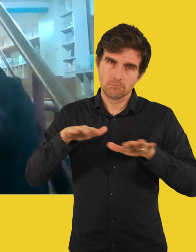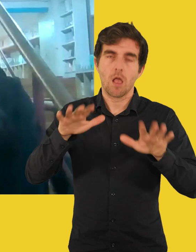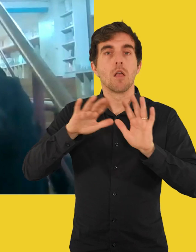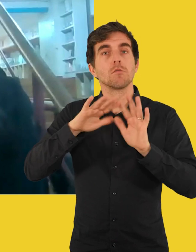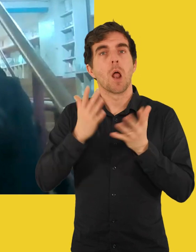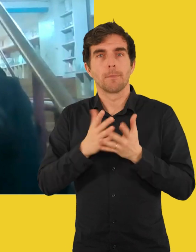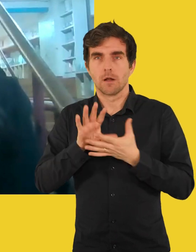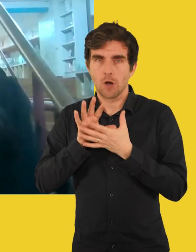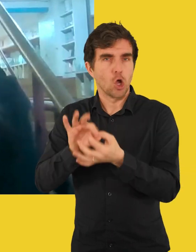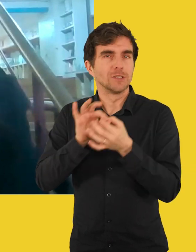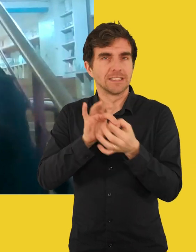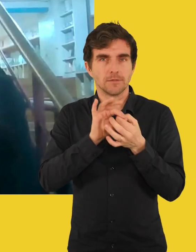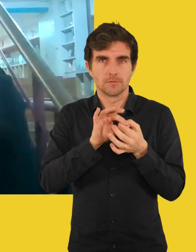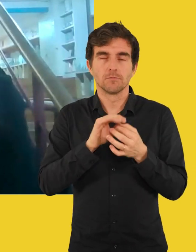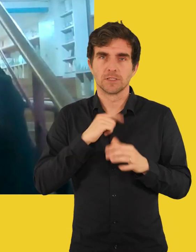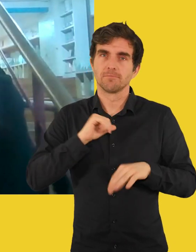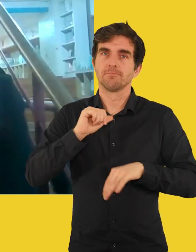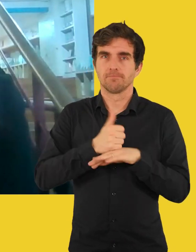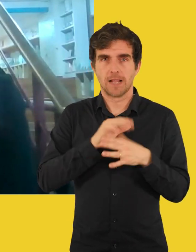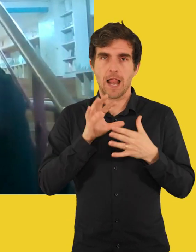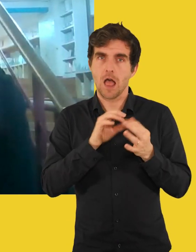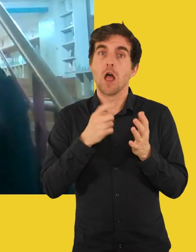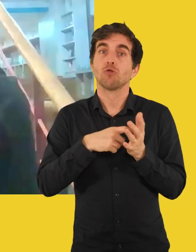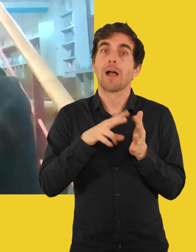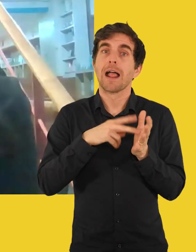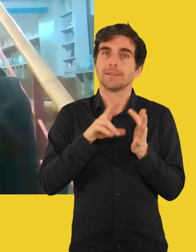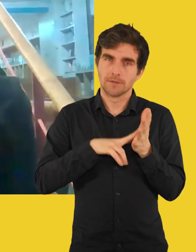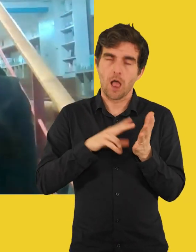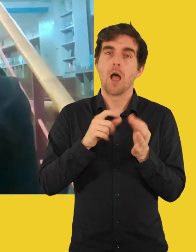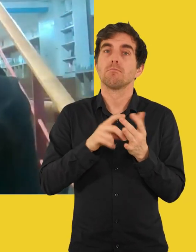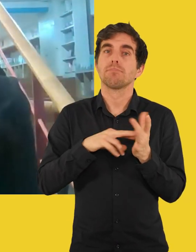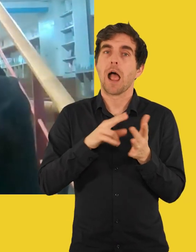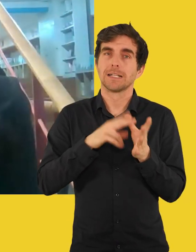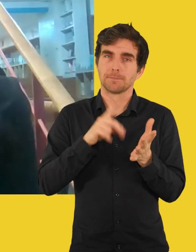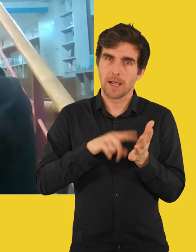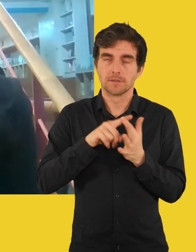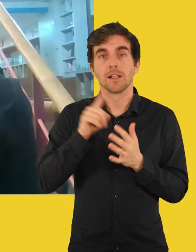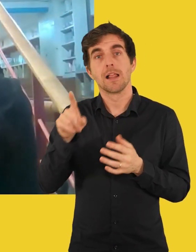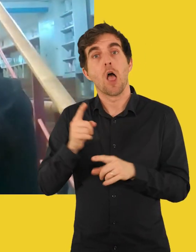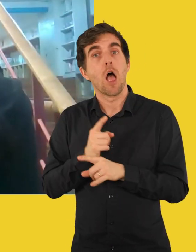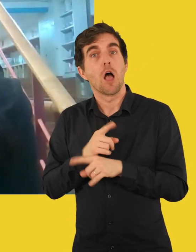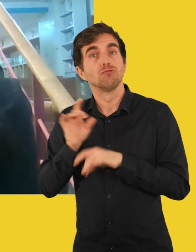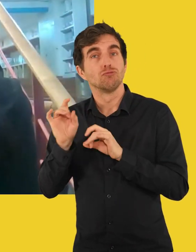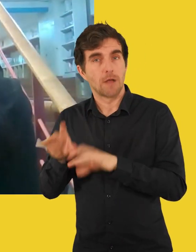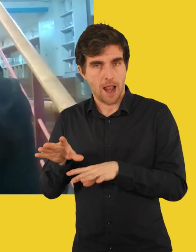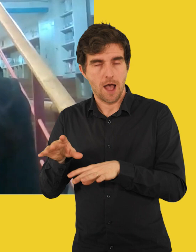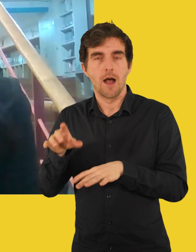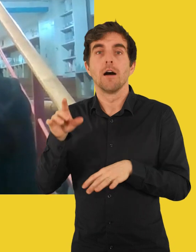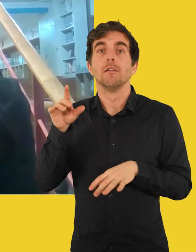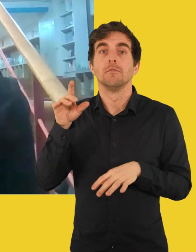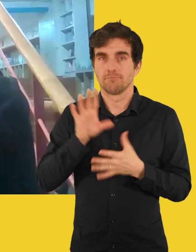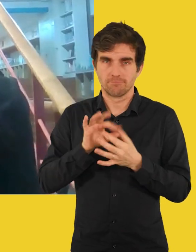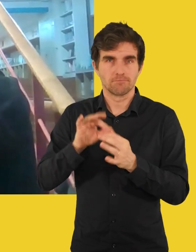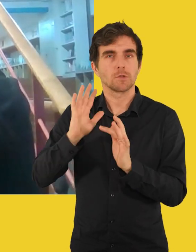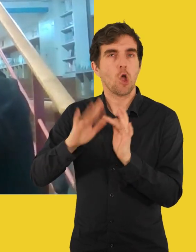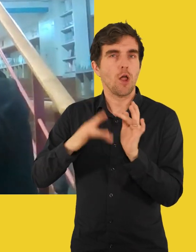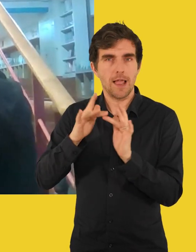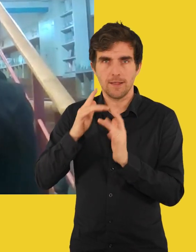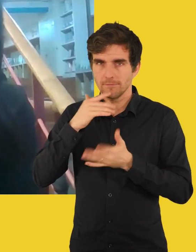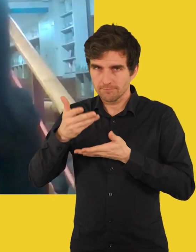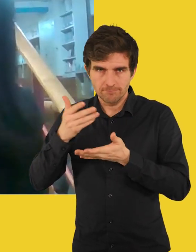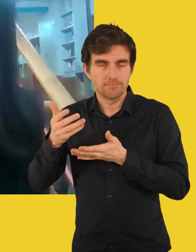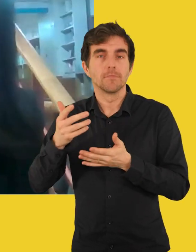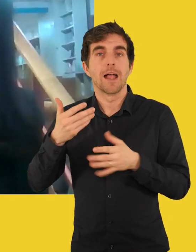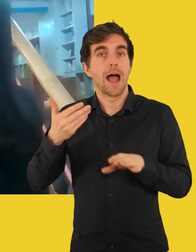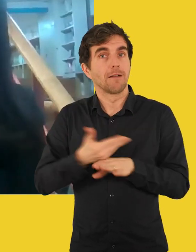also expanded into global connections. We established a link-like region Brisbane in Australia and will be holding an online session